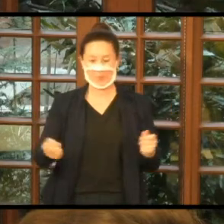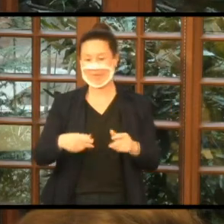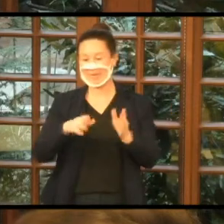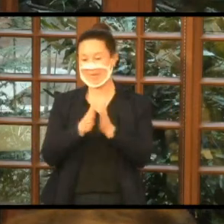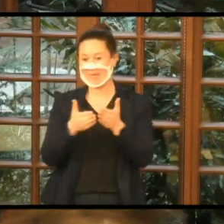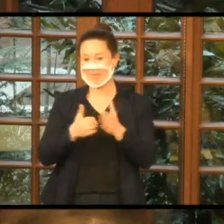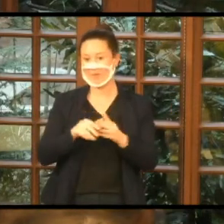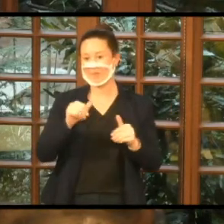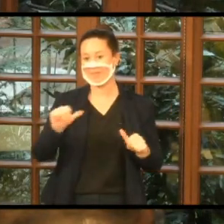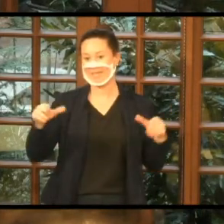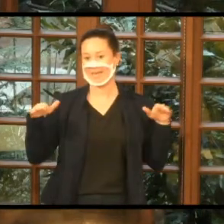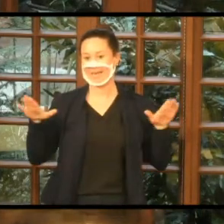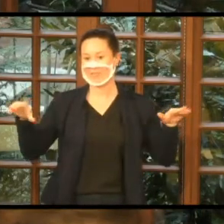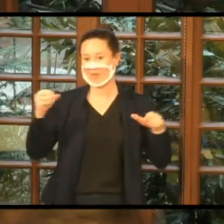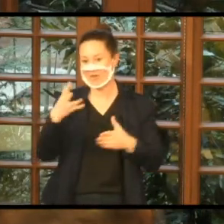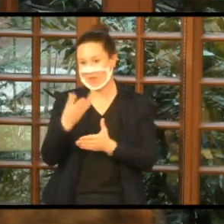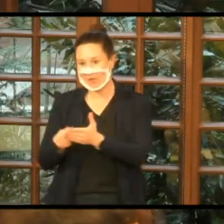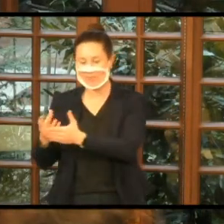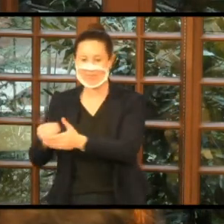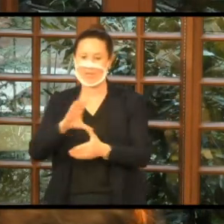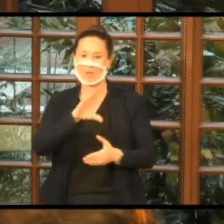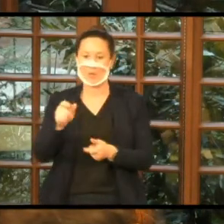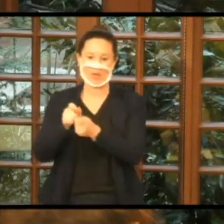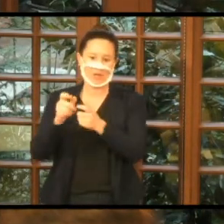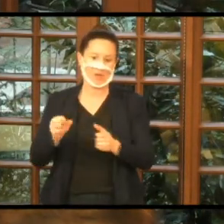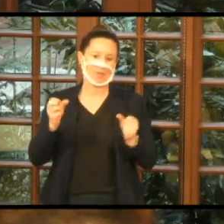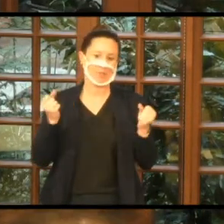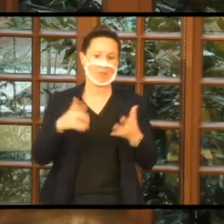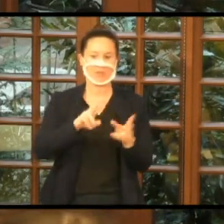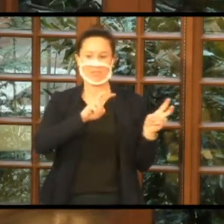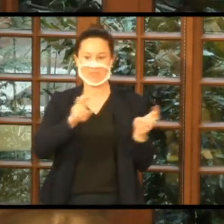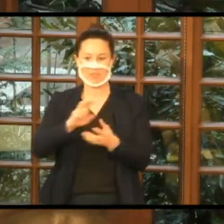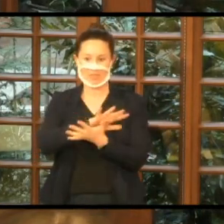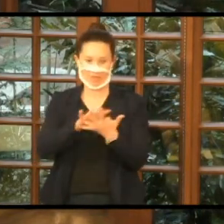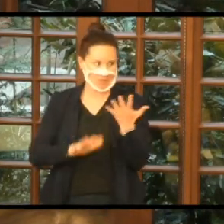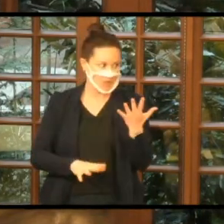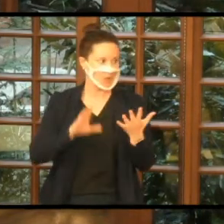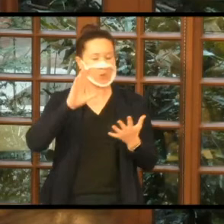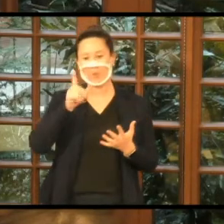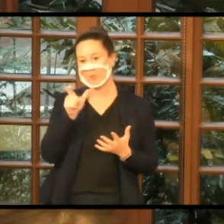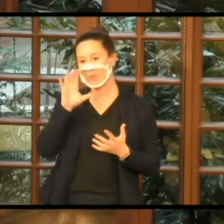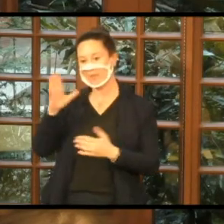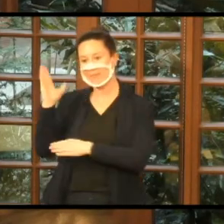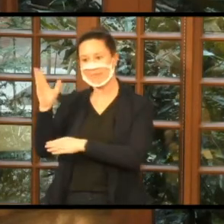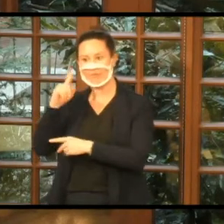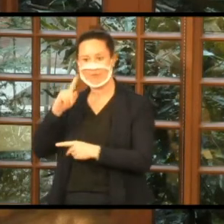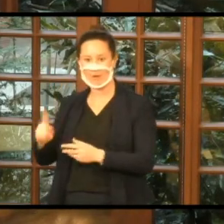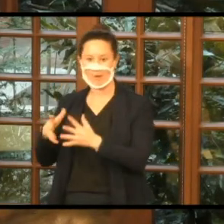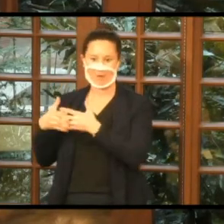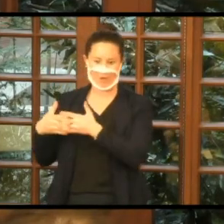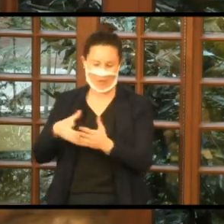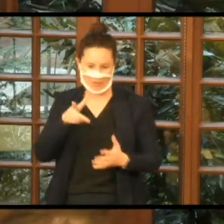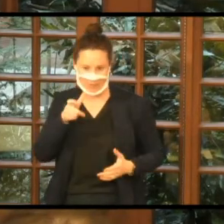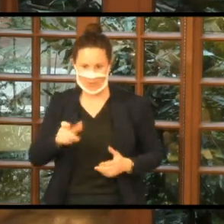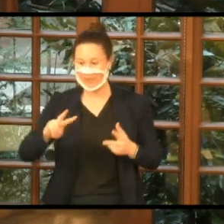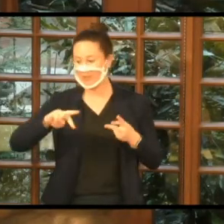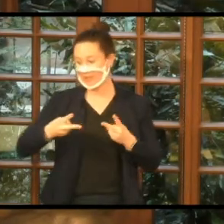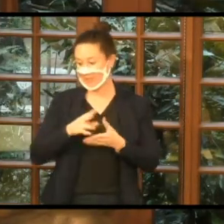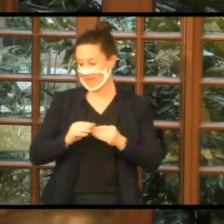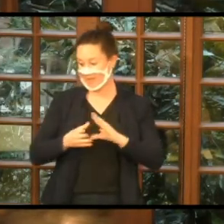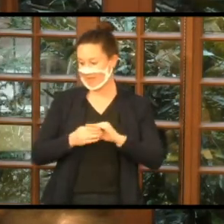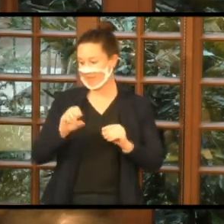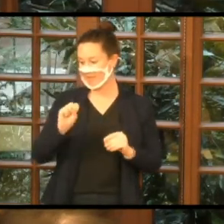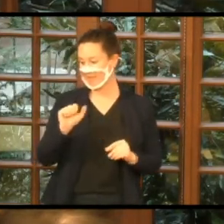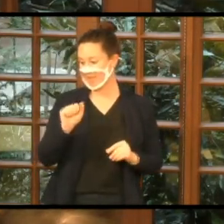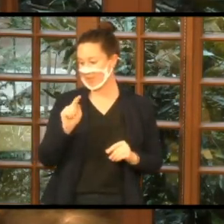of Losses, and co-editor of the multi-genre anthology, Who Will Speak for America. Her second novel, Saturnalia, will be